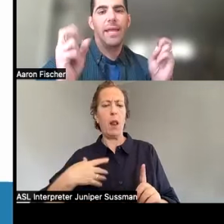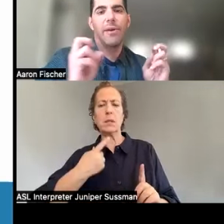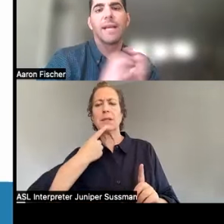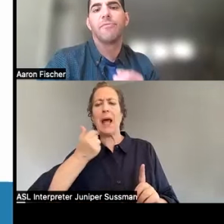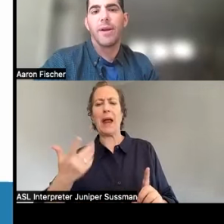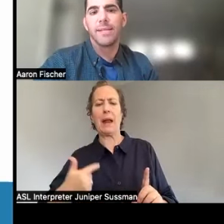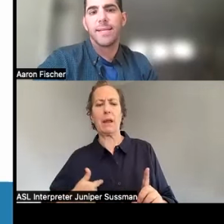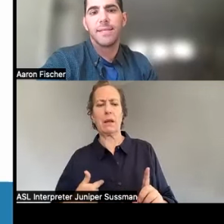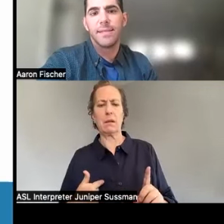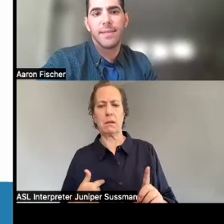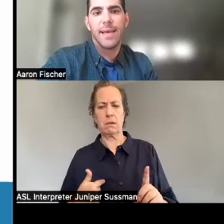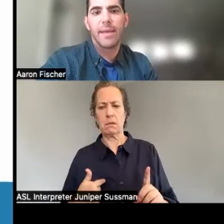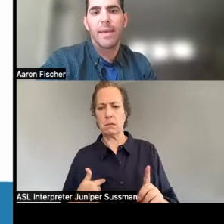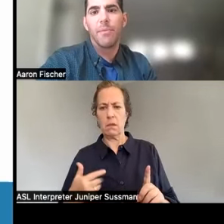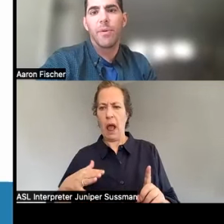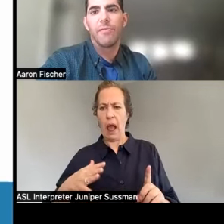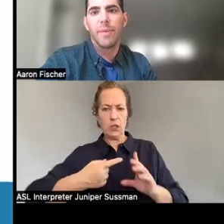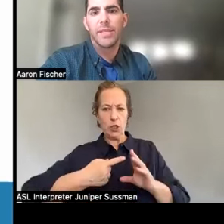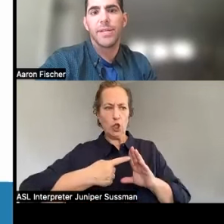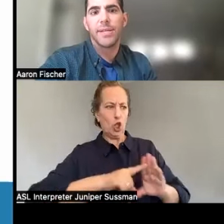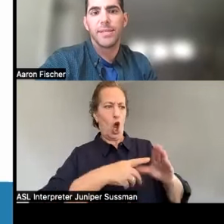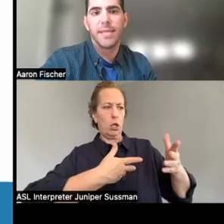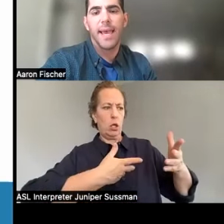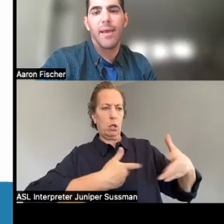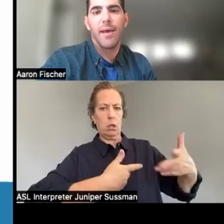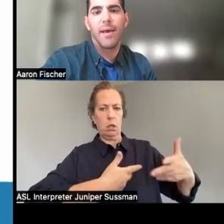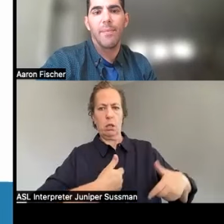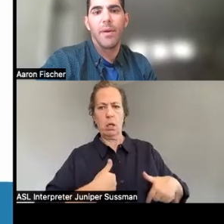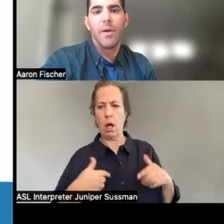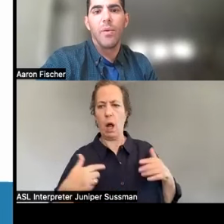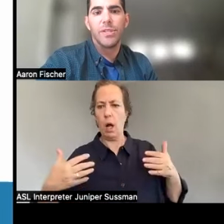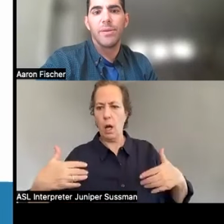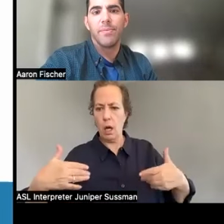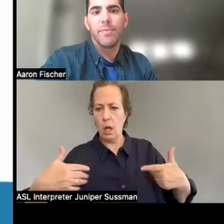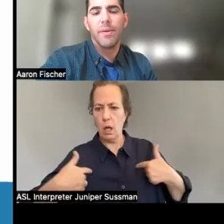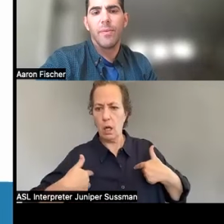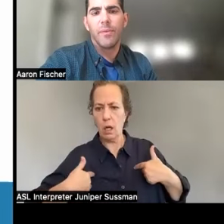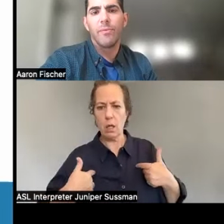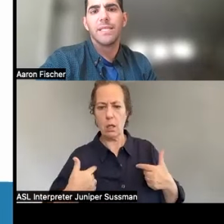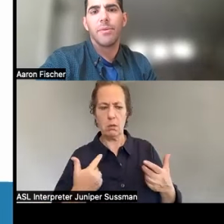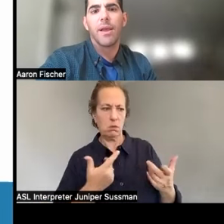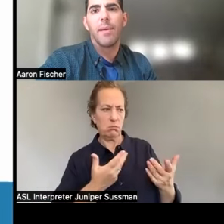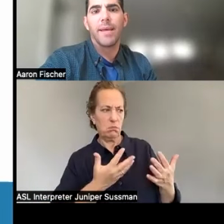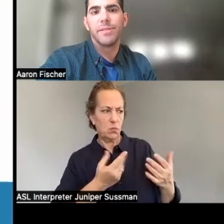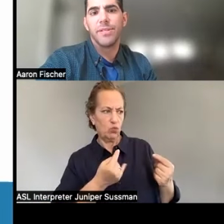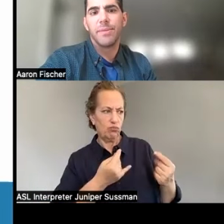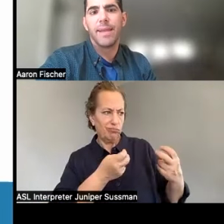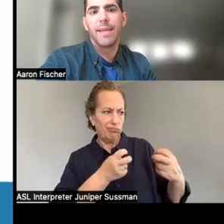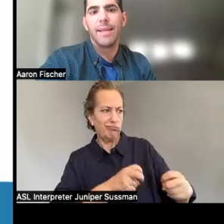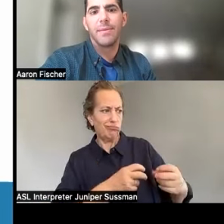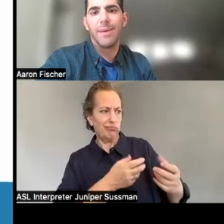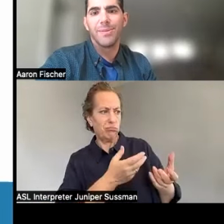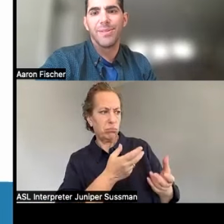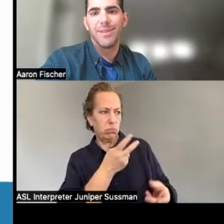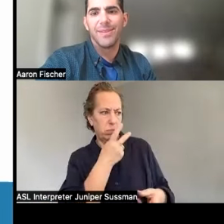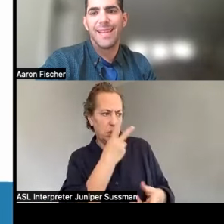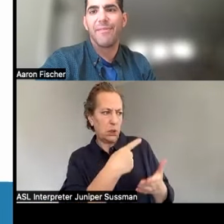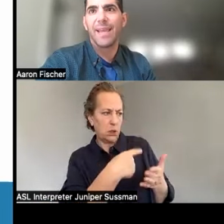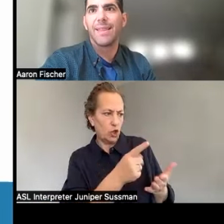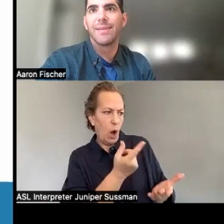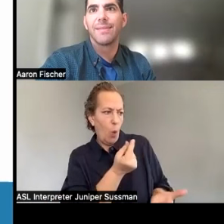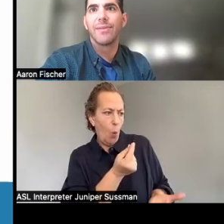through that interactive process, to sit down and get more information and to see what reasonable accommodations she might need to be able